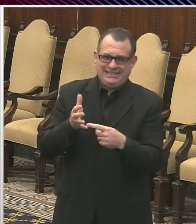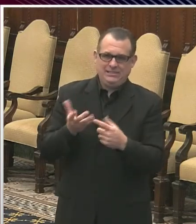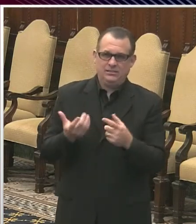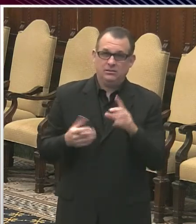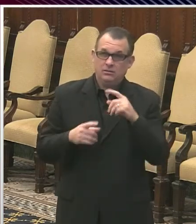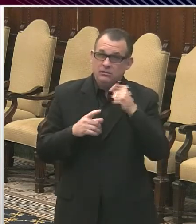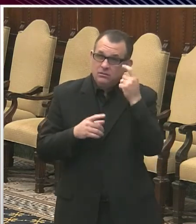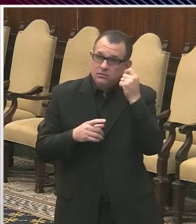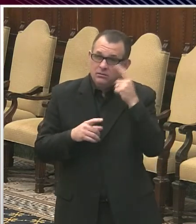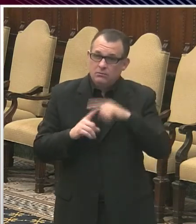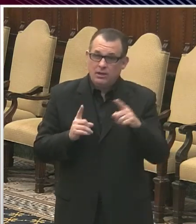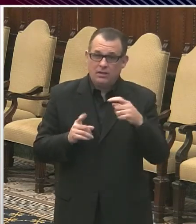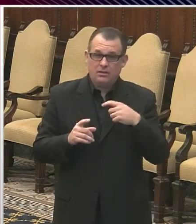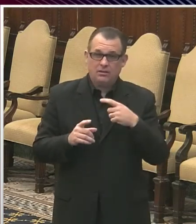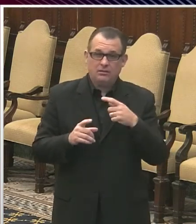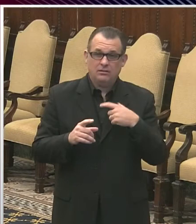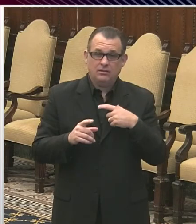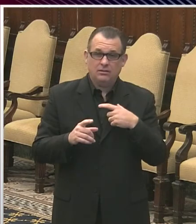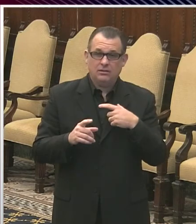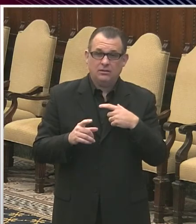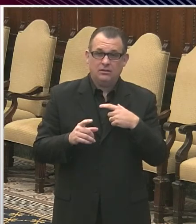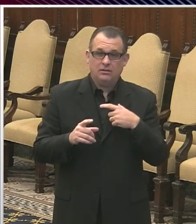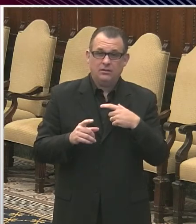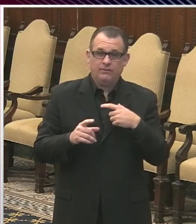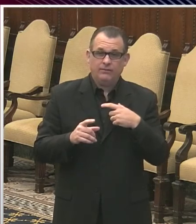scale up of all those things at one time.